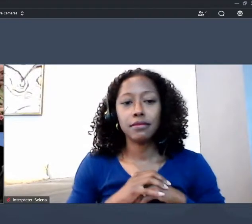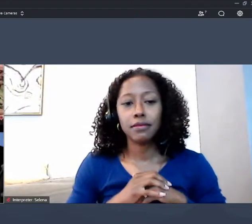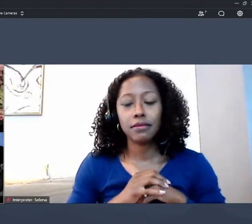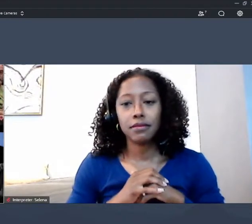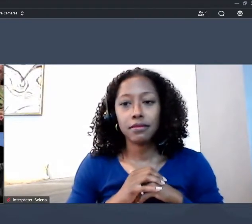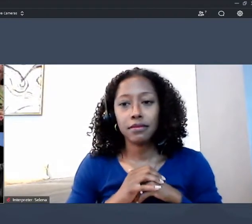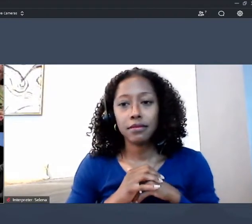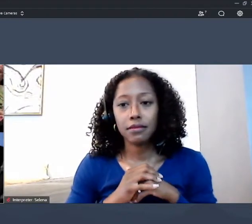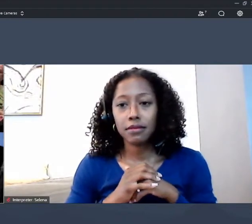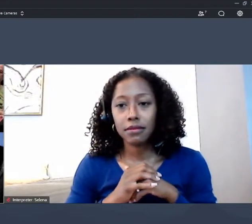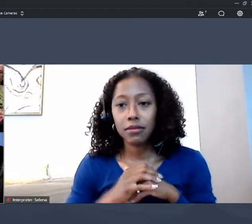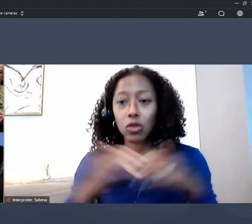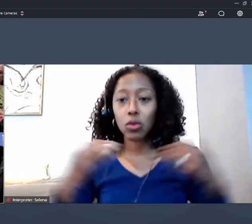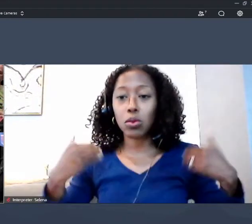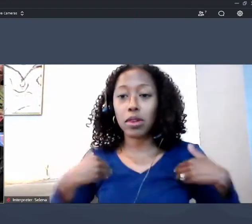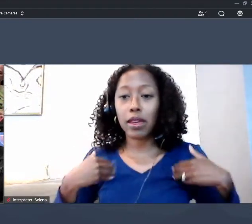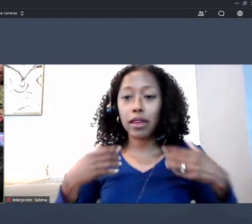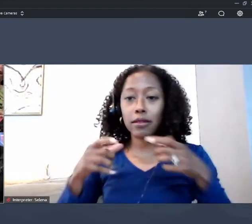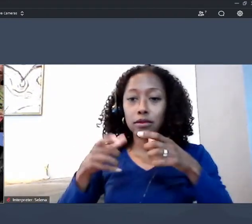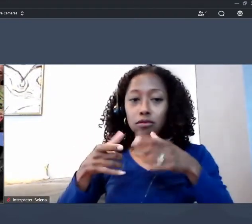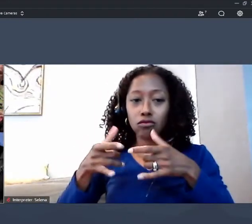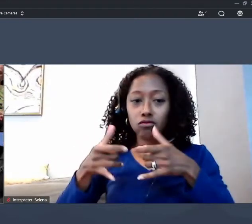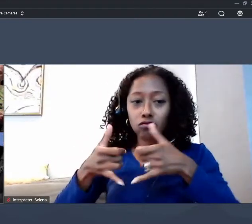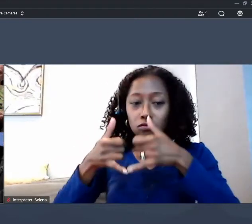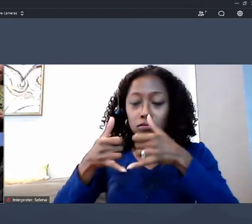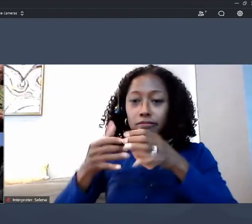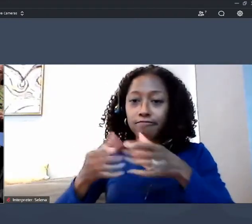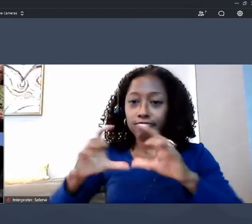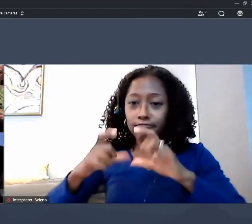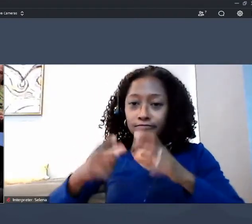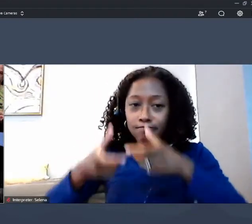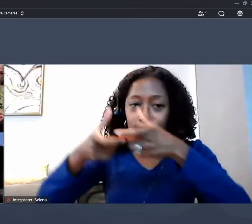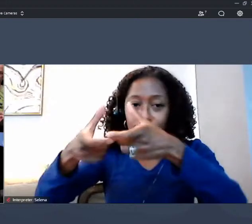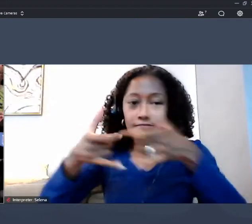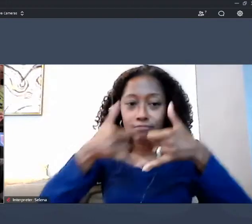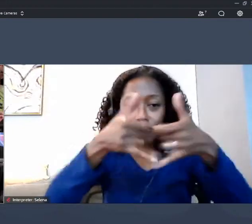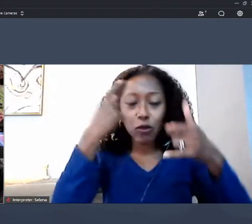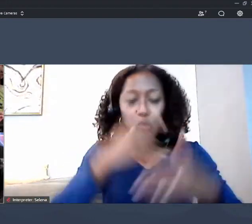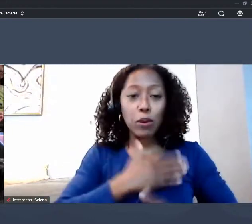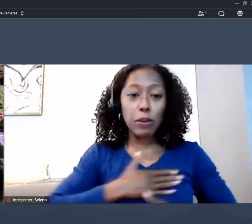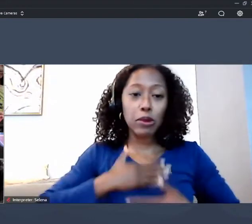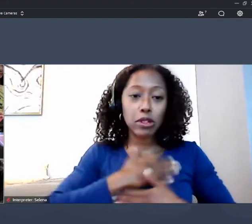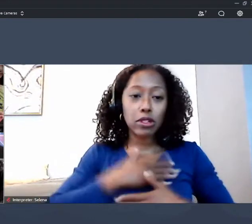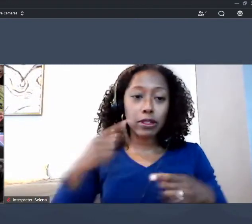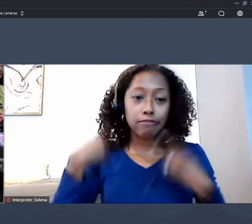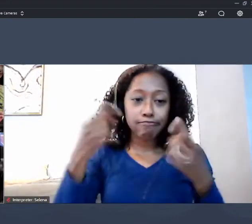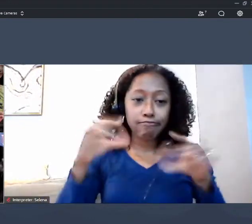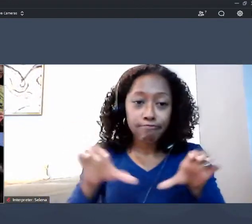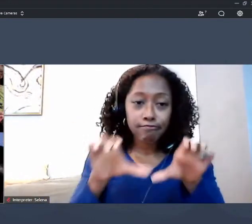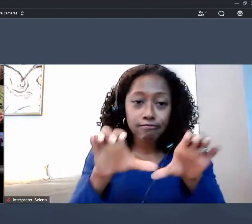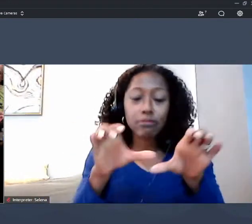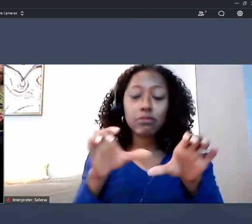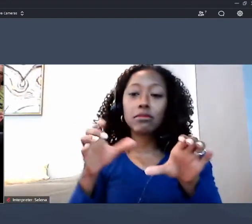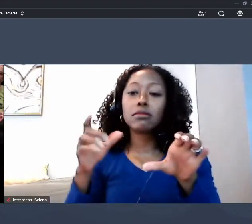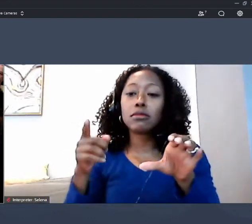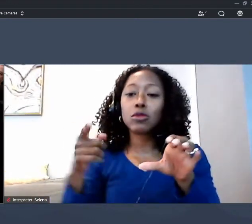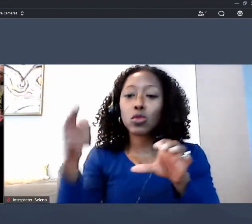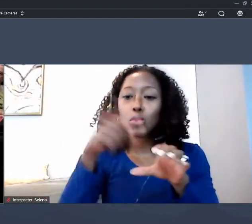We have a token of appreciation for your service and what you have contributed to the